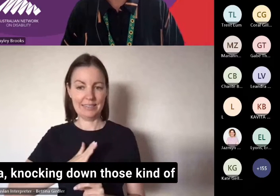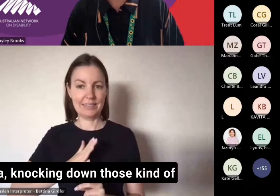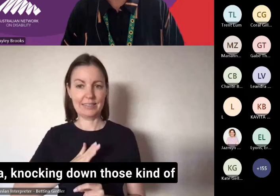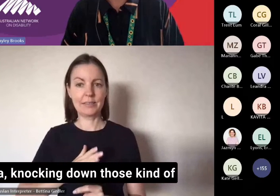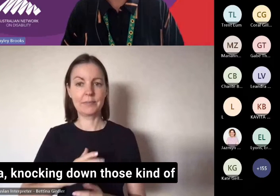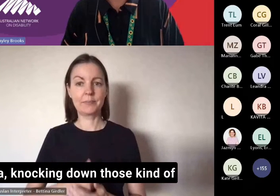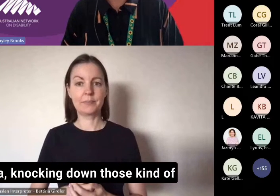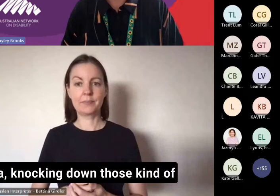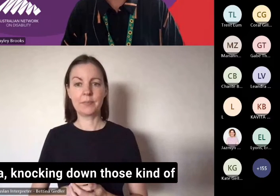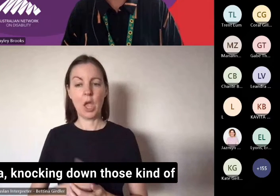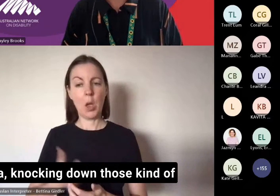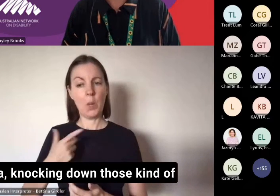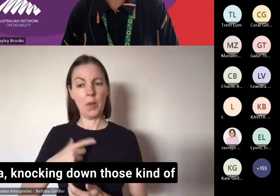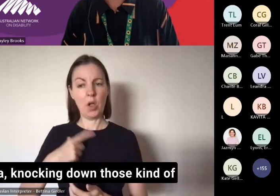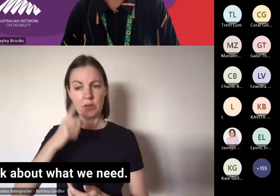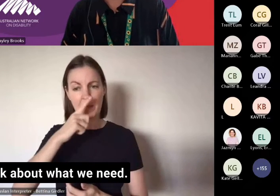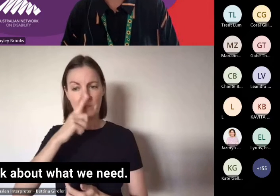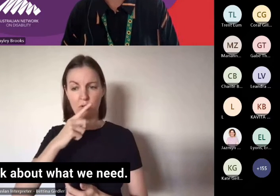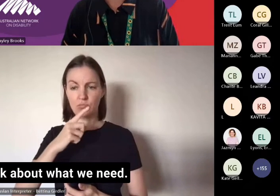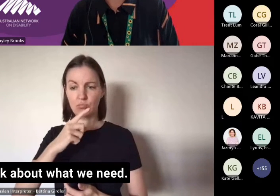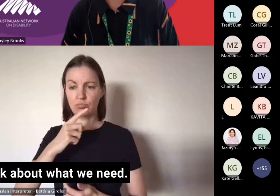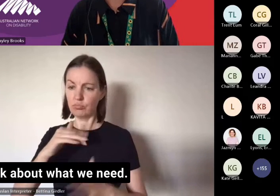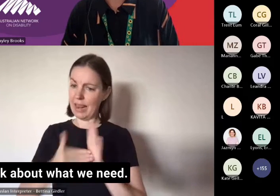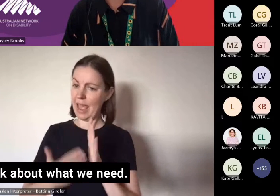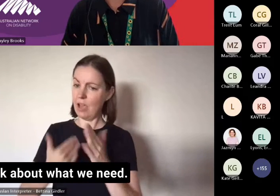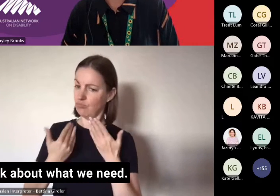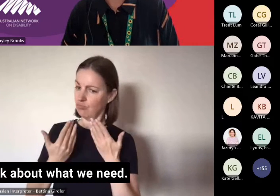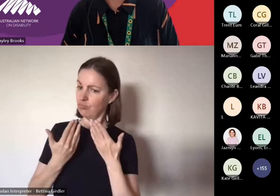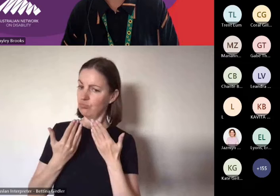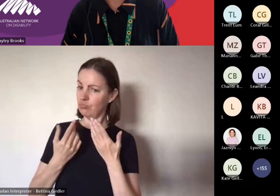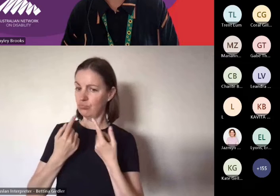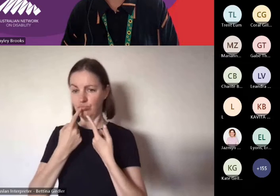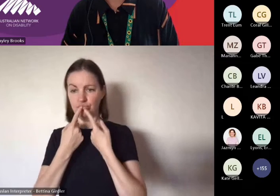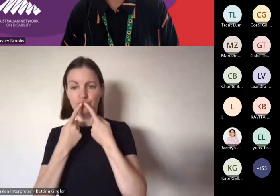knocking down stigma and knocking down those kind of barriers to talk about what we need.